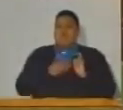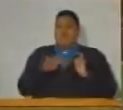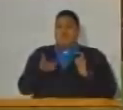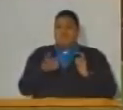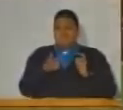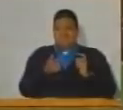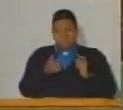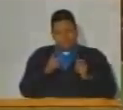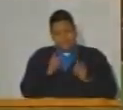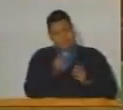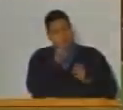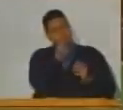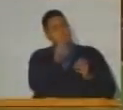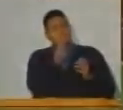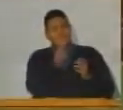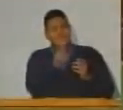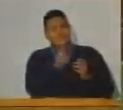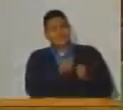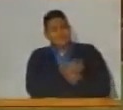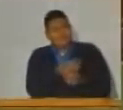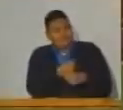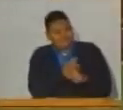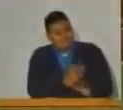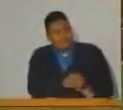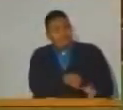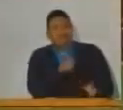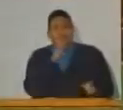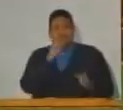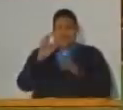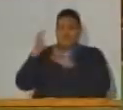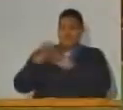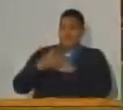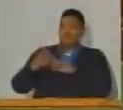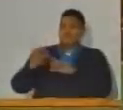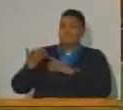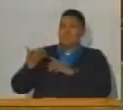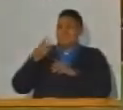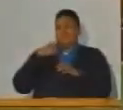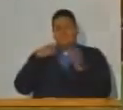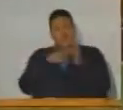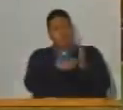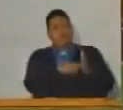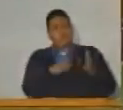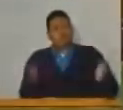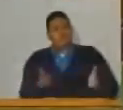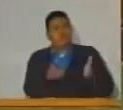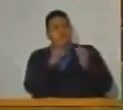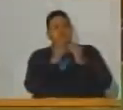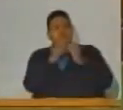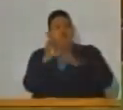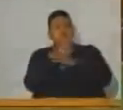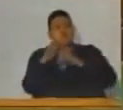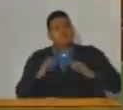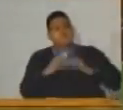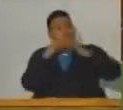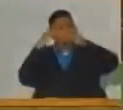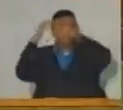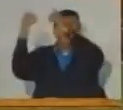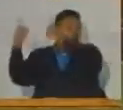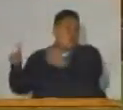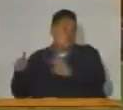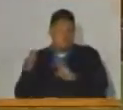indigenous products and content into cultural capital and the facilitation of entrepreneurship, which